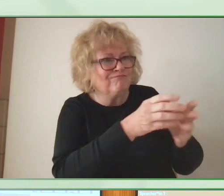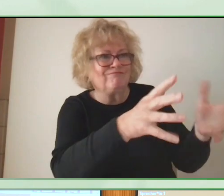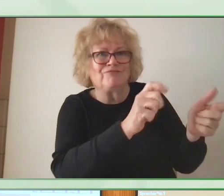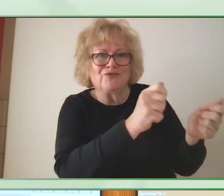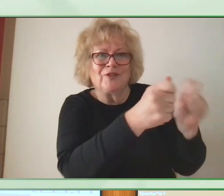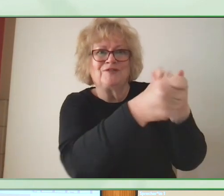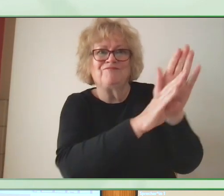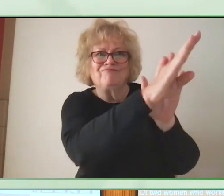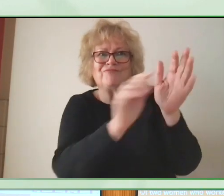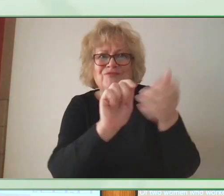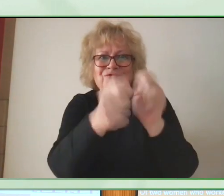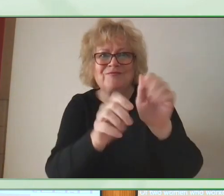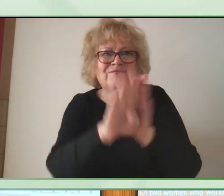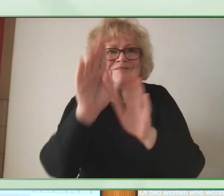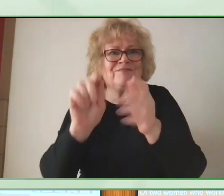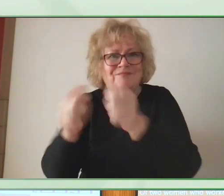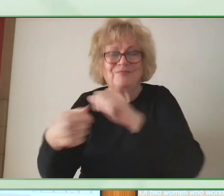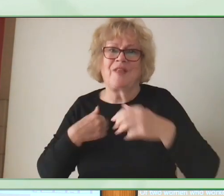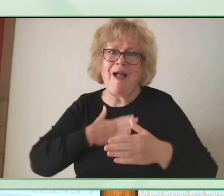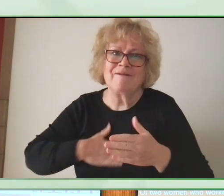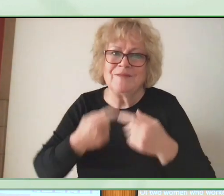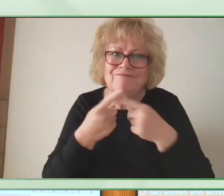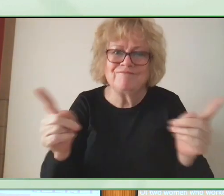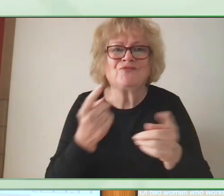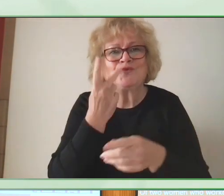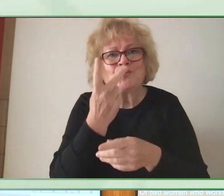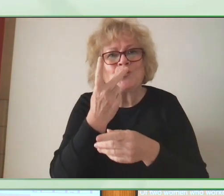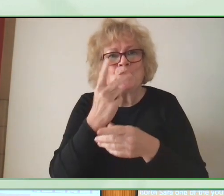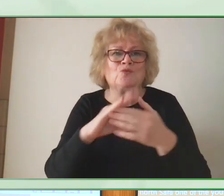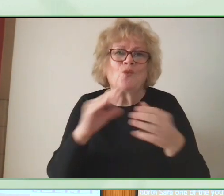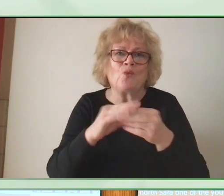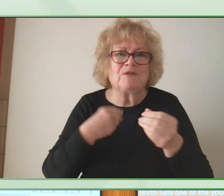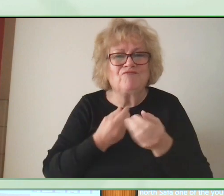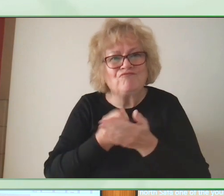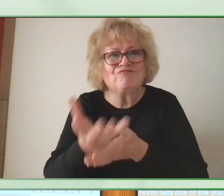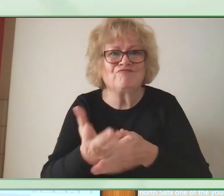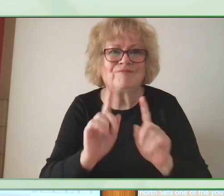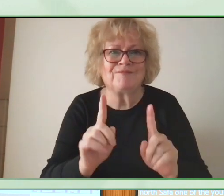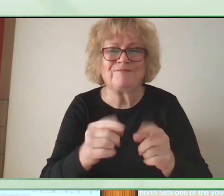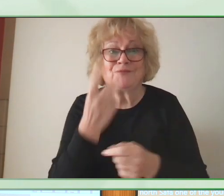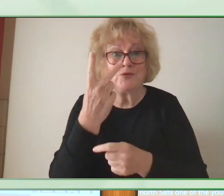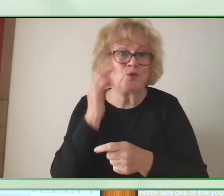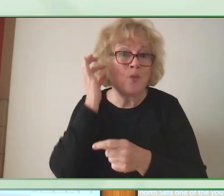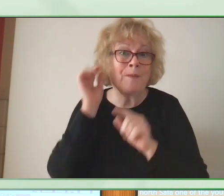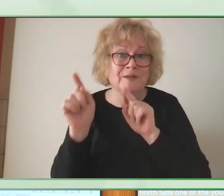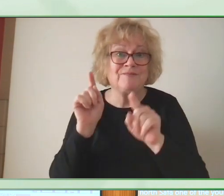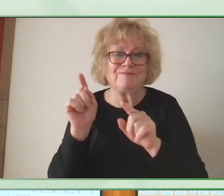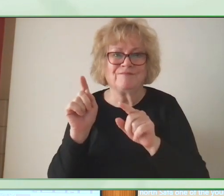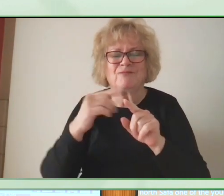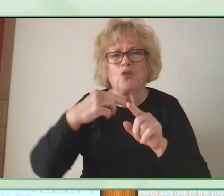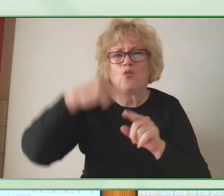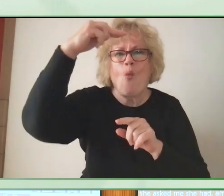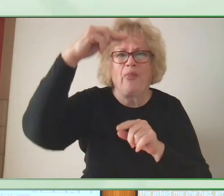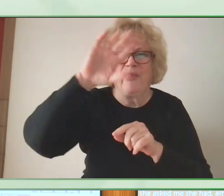a hearing disability. And then one day we were speaking and she asked me, Jihad, am I deaf or is the world refusing to listen to